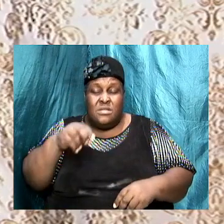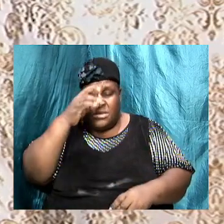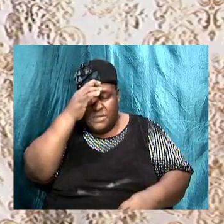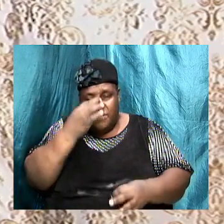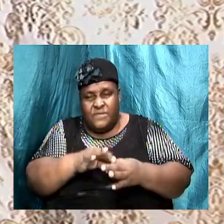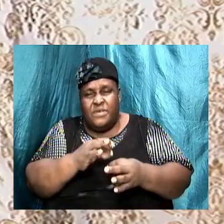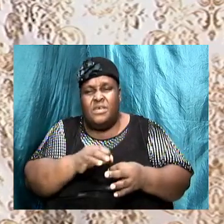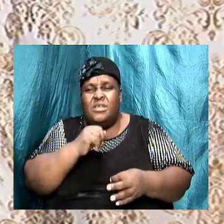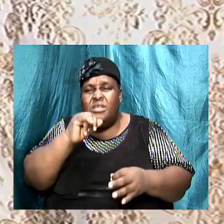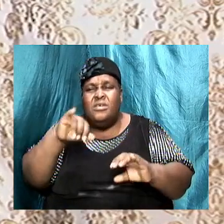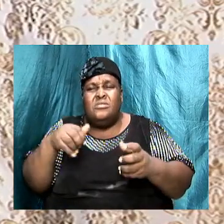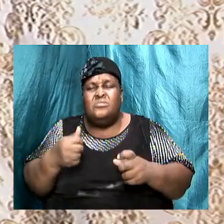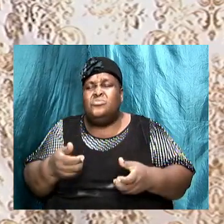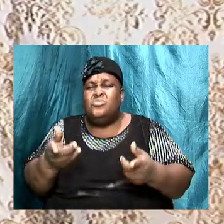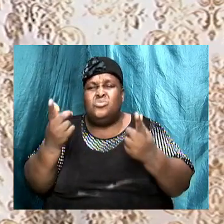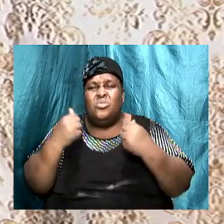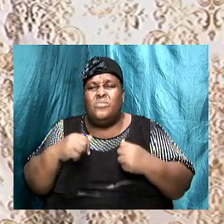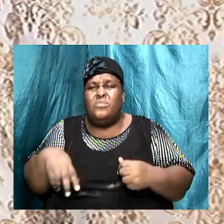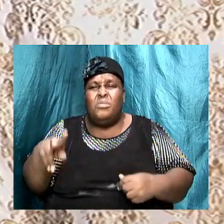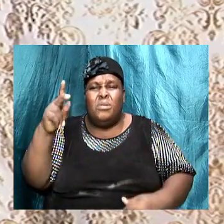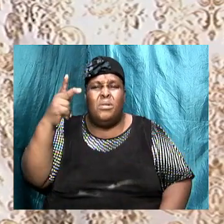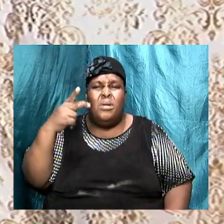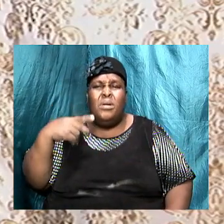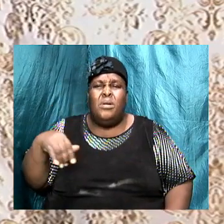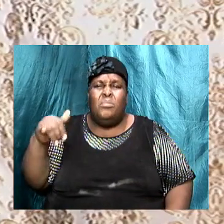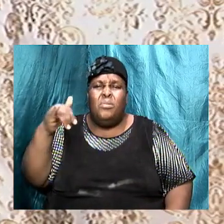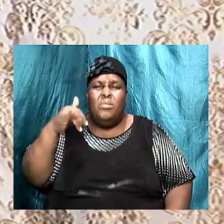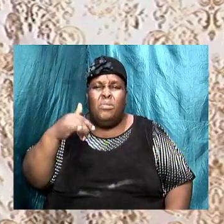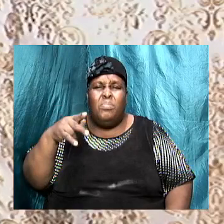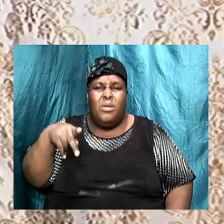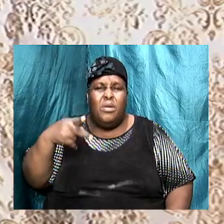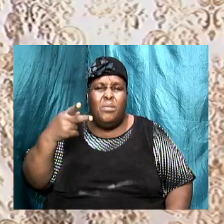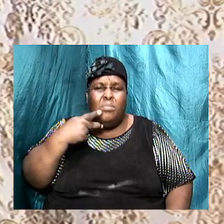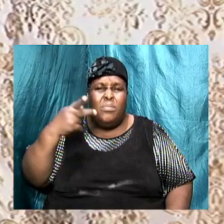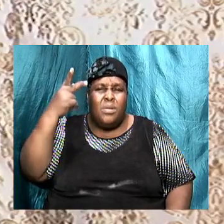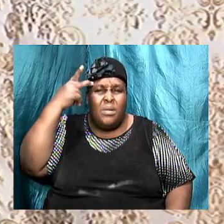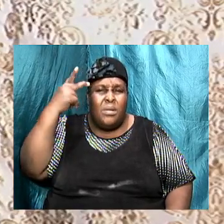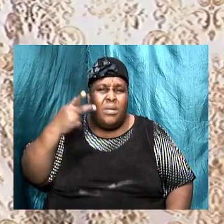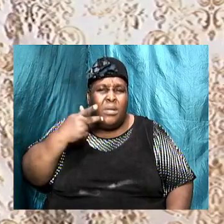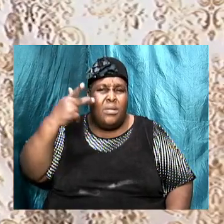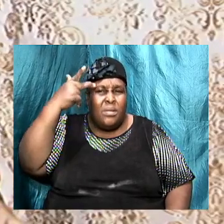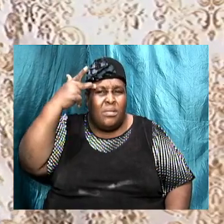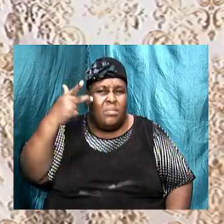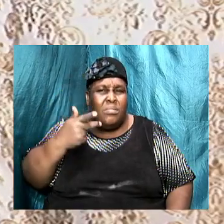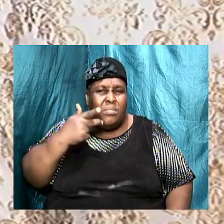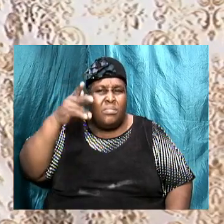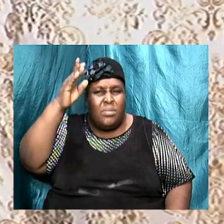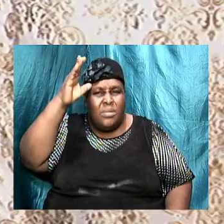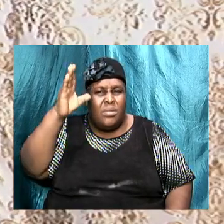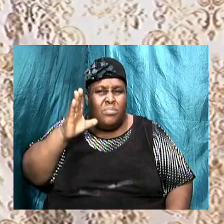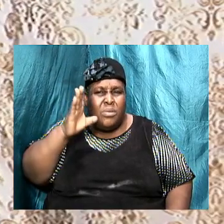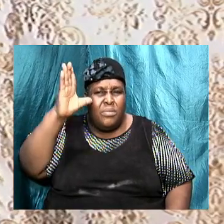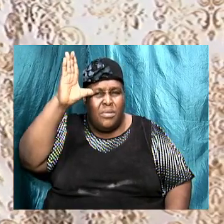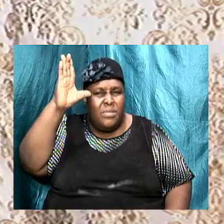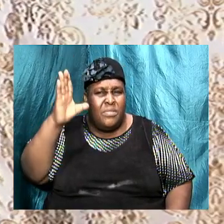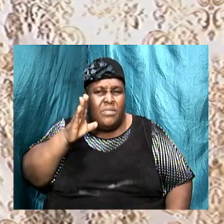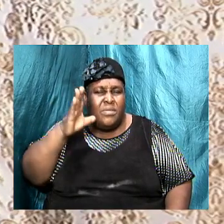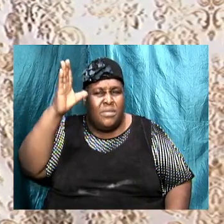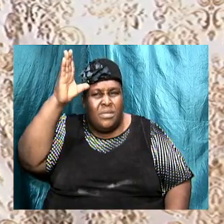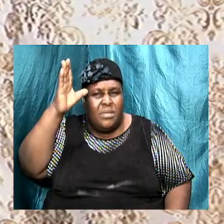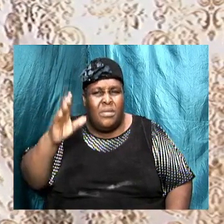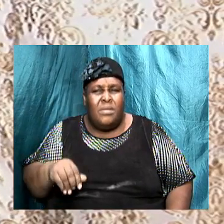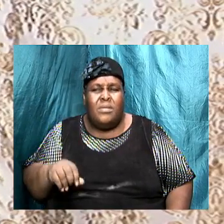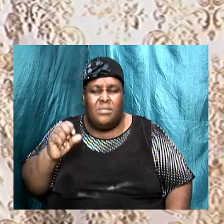come from our parents. We did not inherit this thing from our parents. So yes,